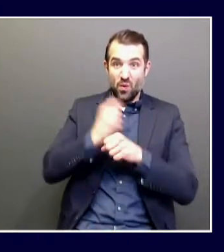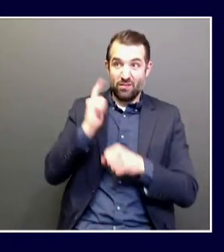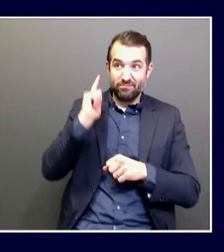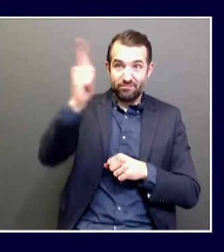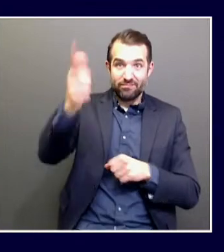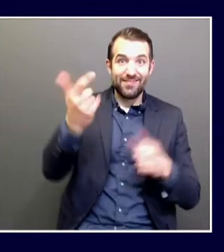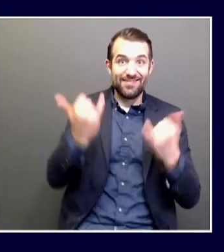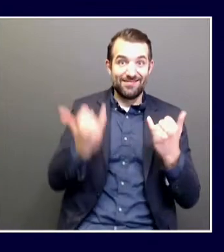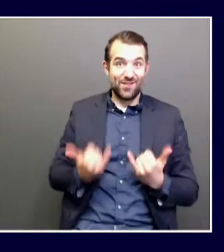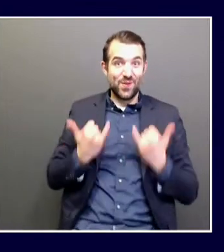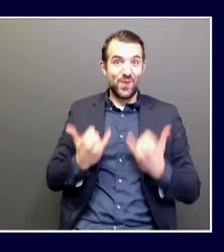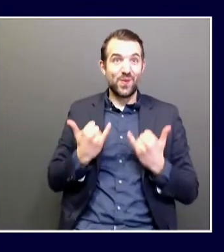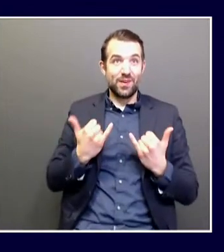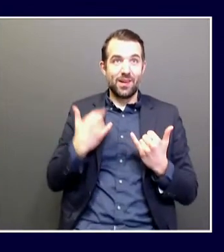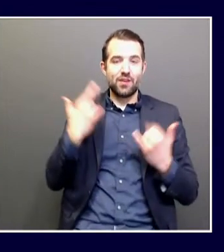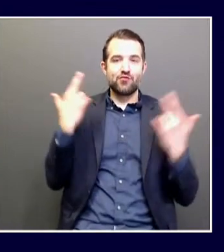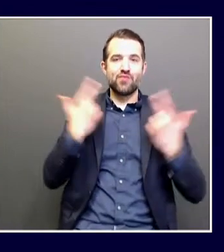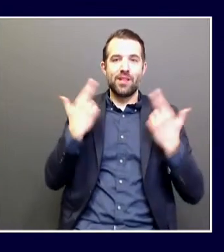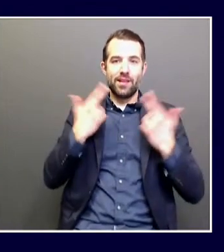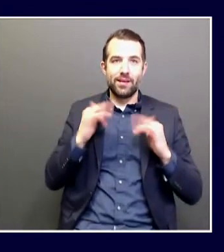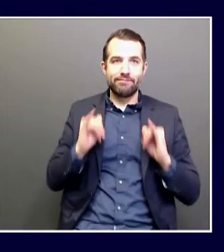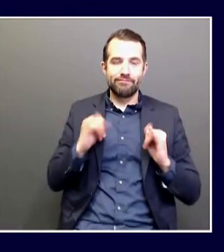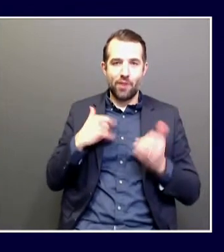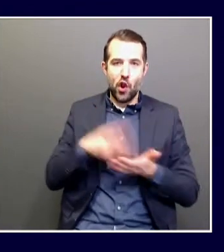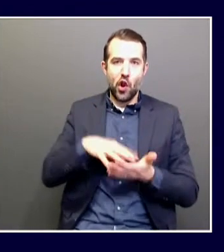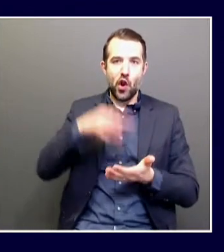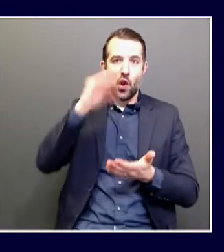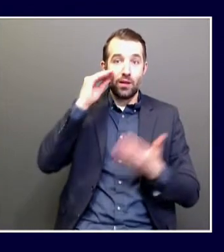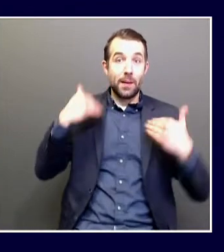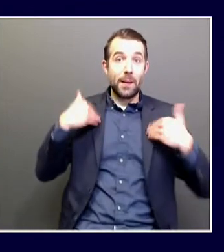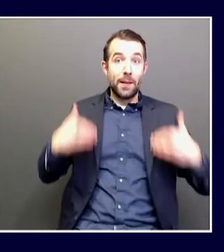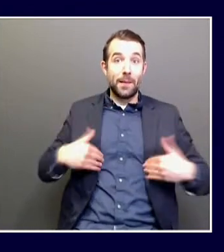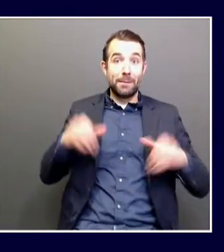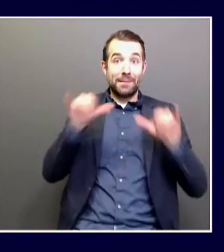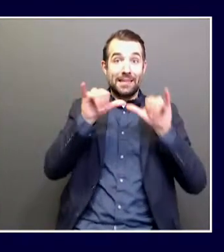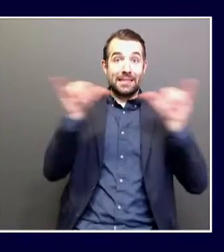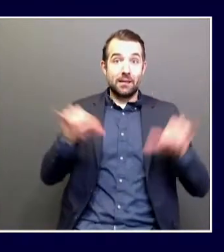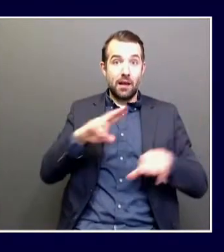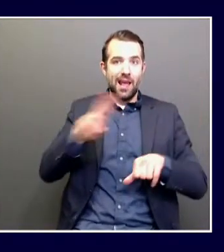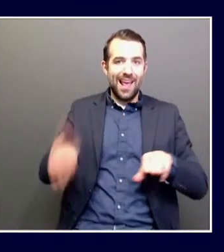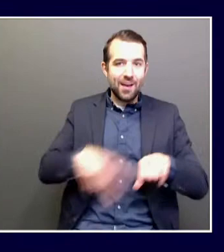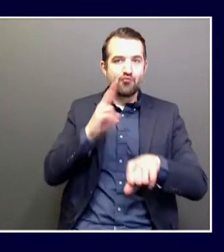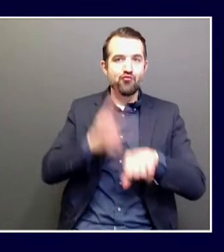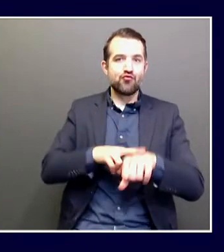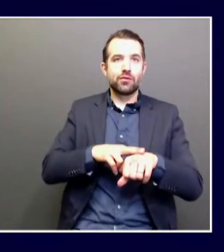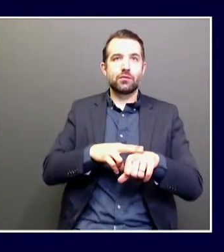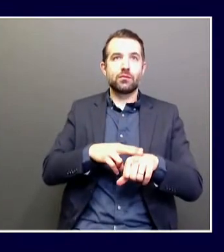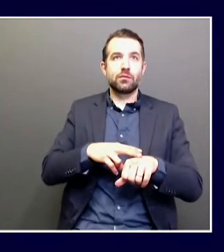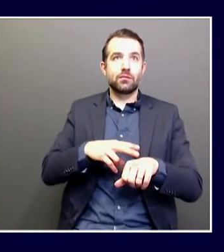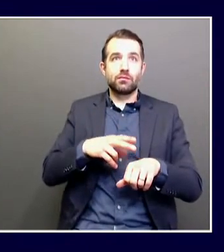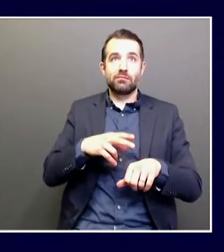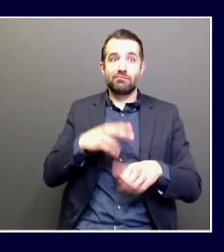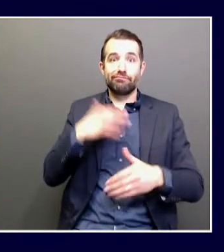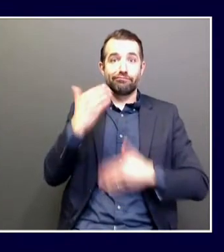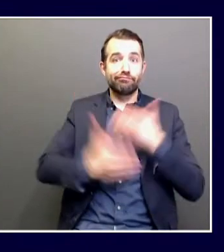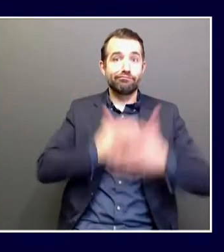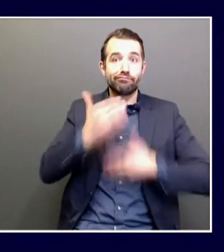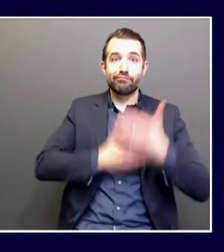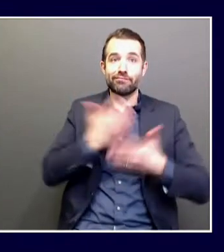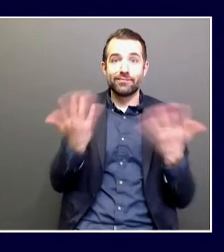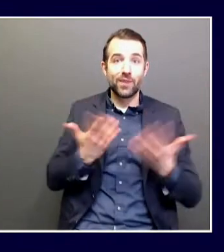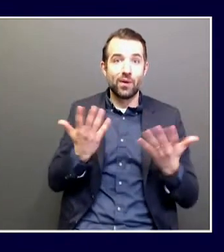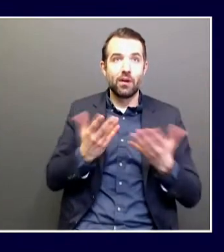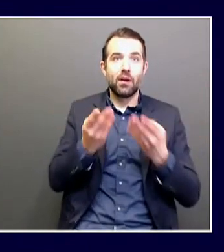natural processes of the body and its immune system, without a booster on board, some of the protection that you may